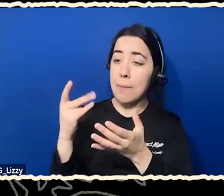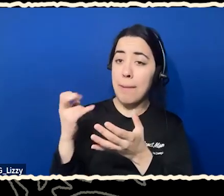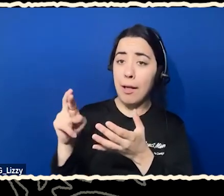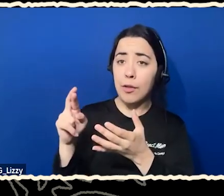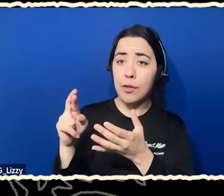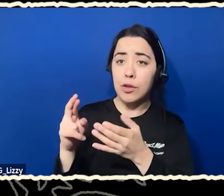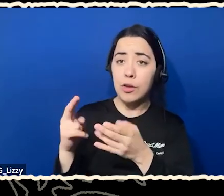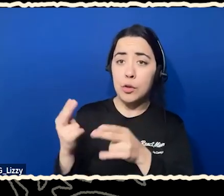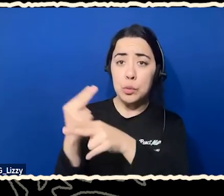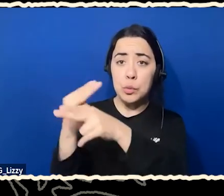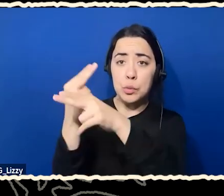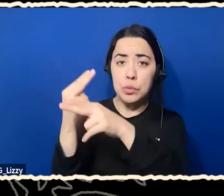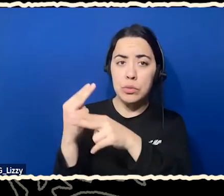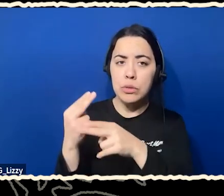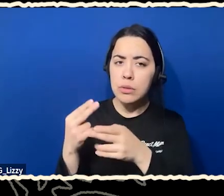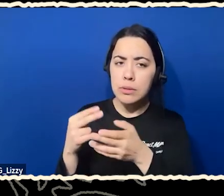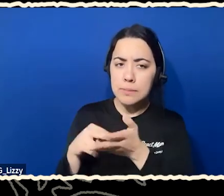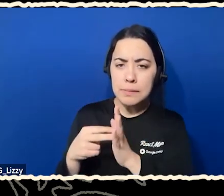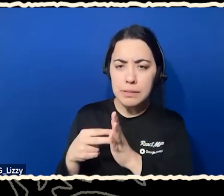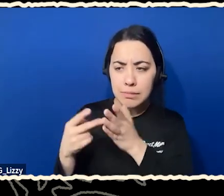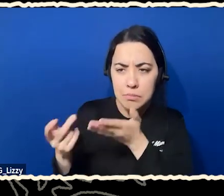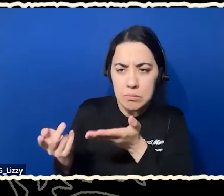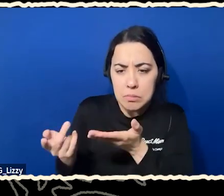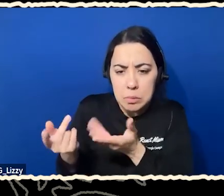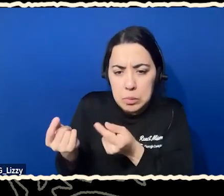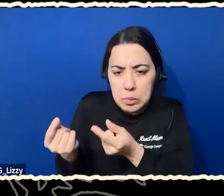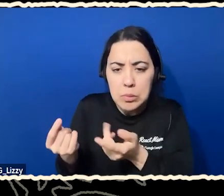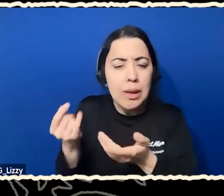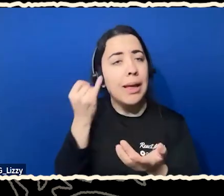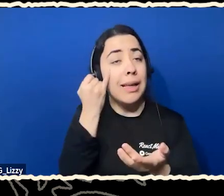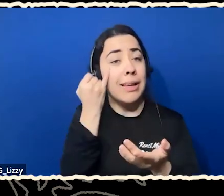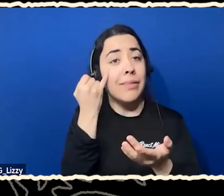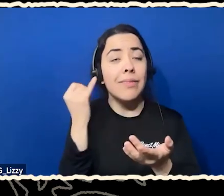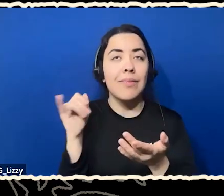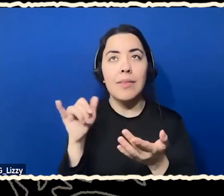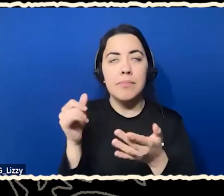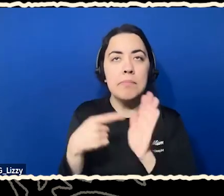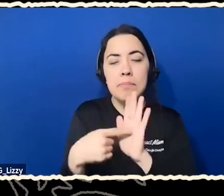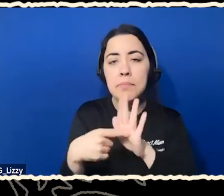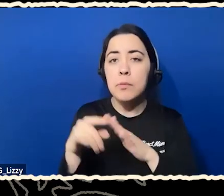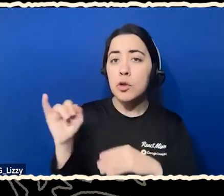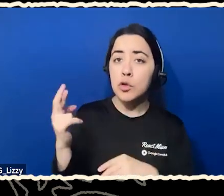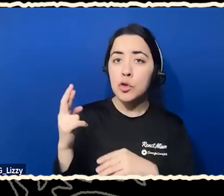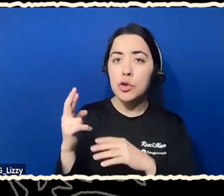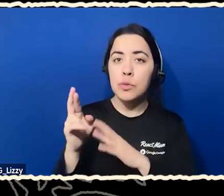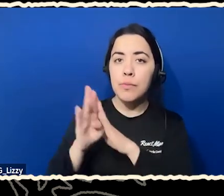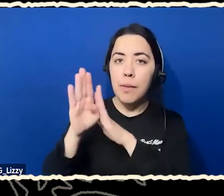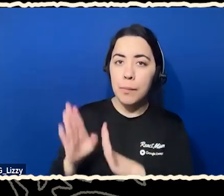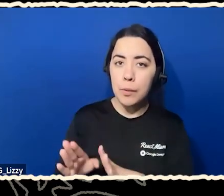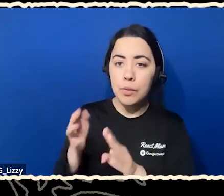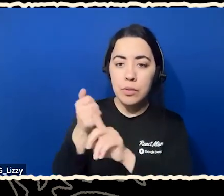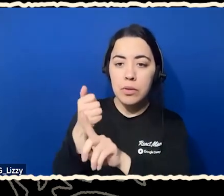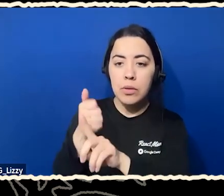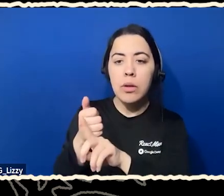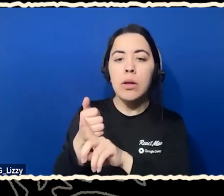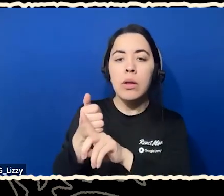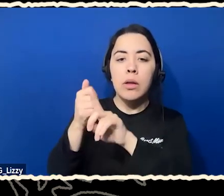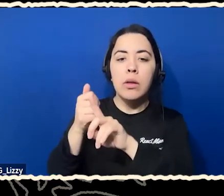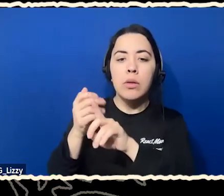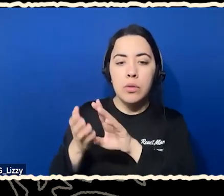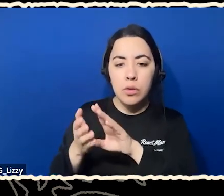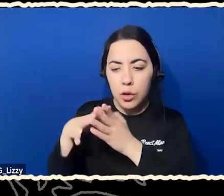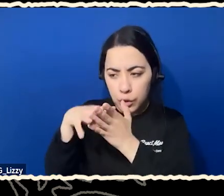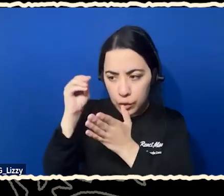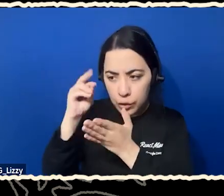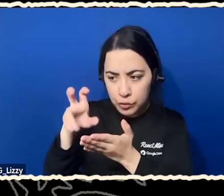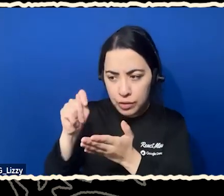used? What happens if someone, like a junior developer comes in, they learn React on a code base where the compiler has